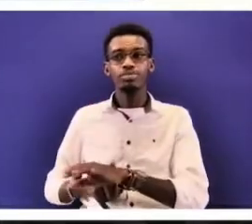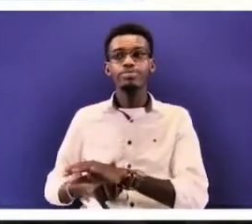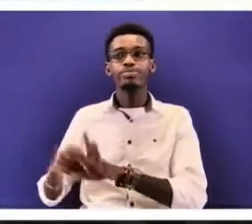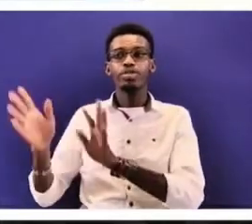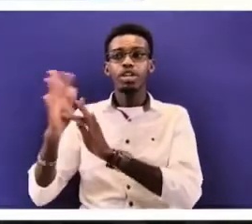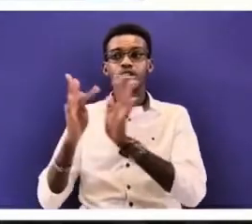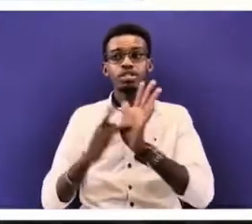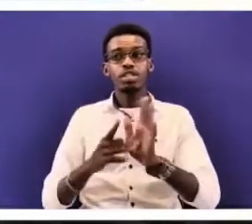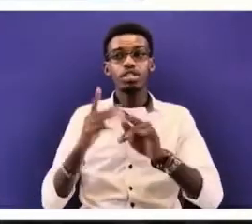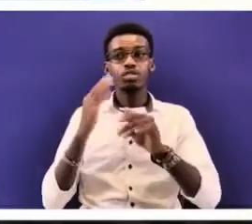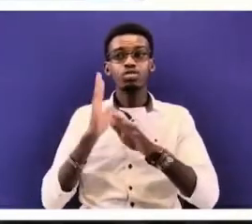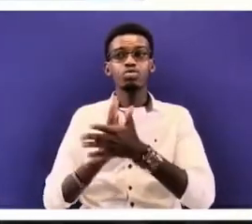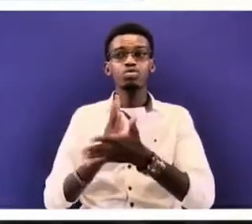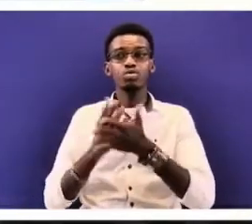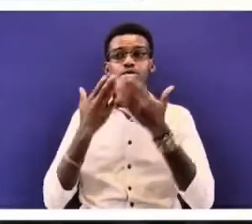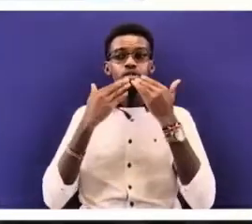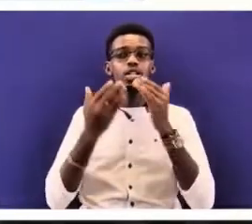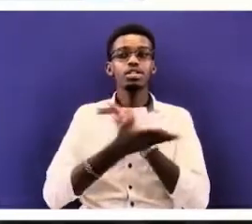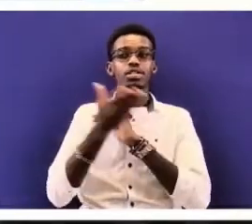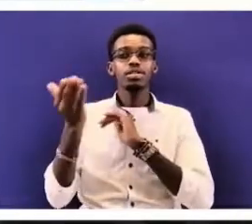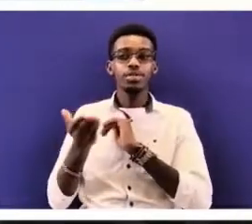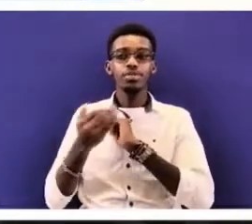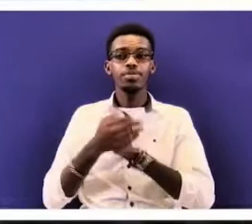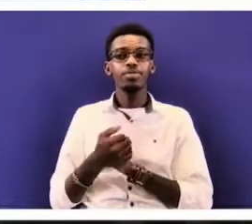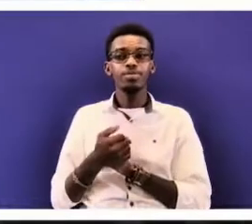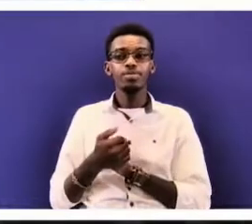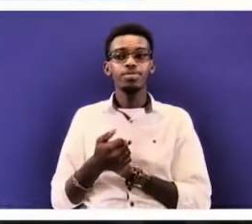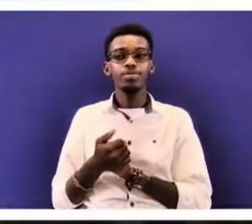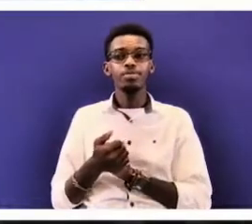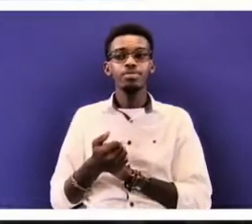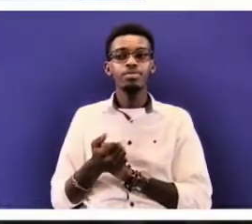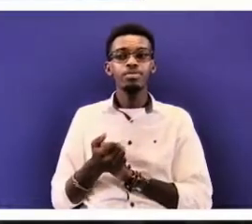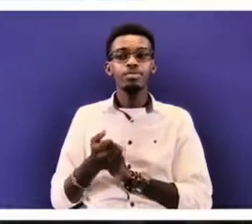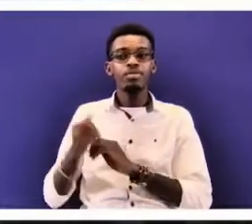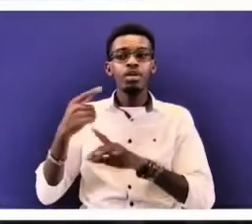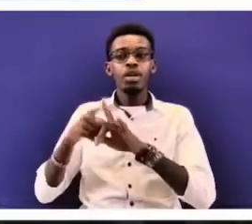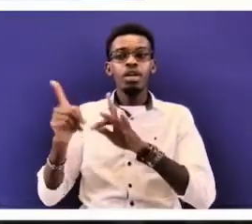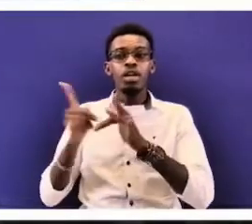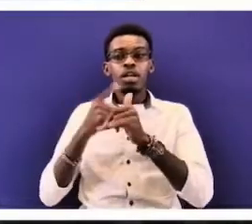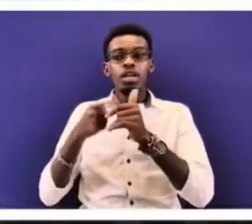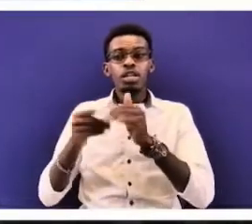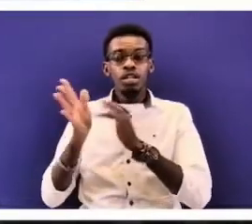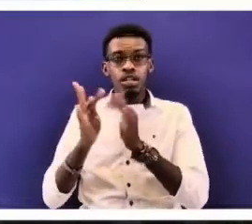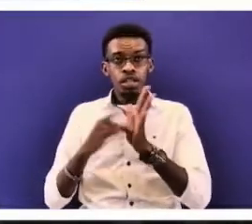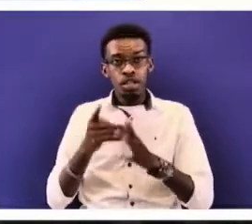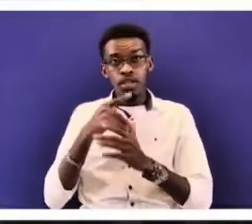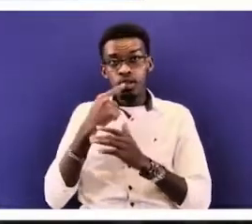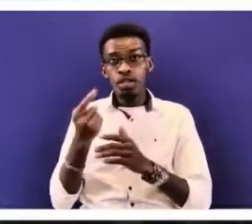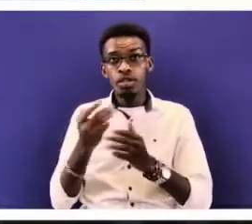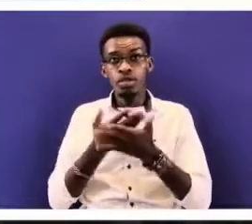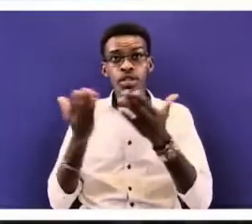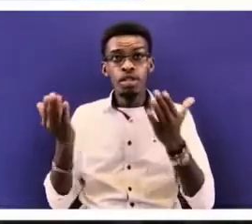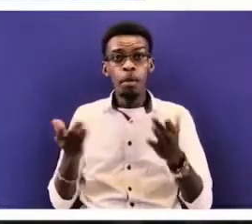Jesus appreciated them. But then Jesus said to them, "But look